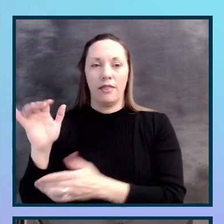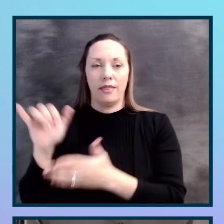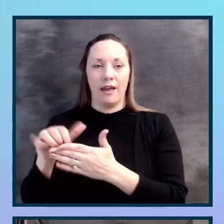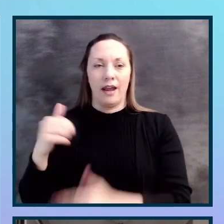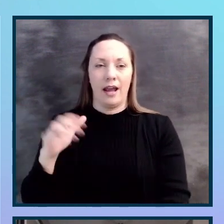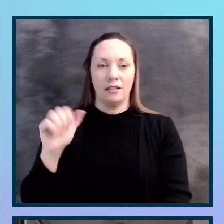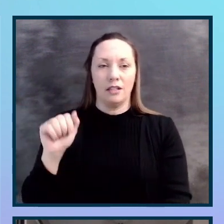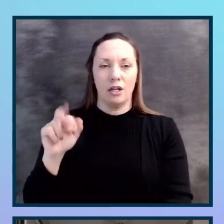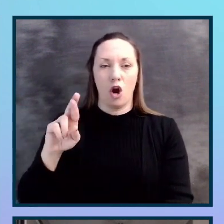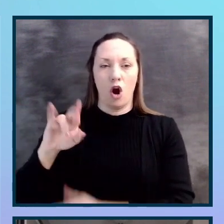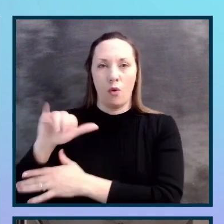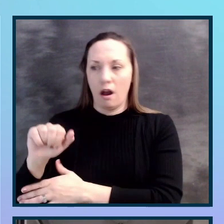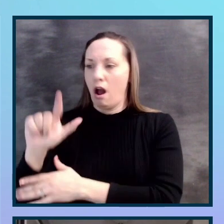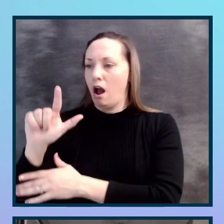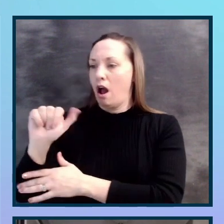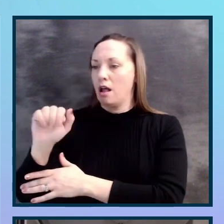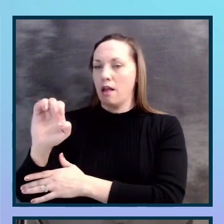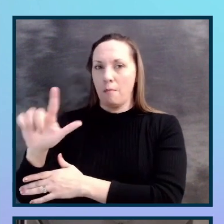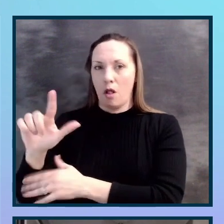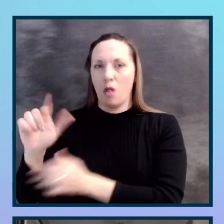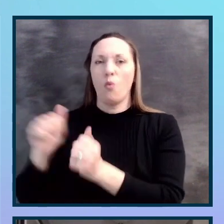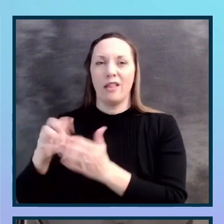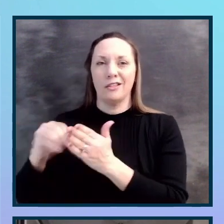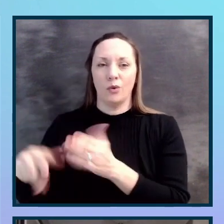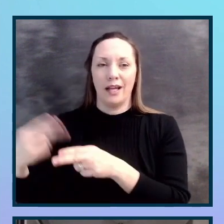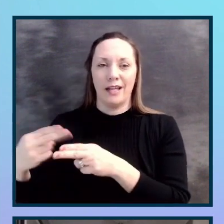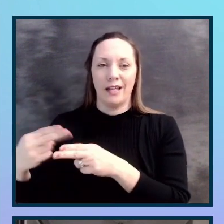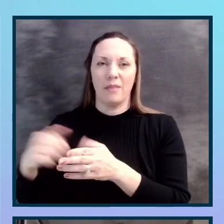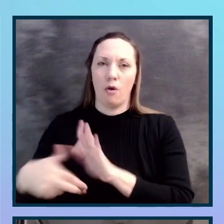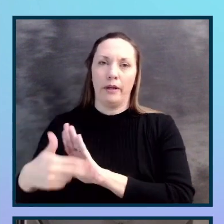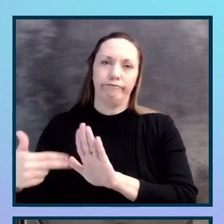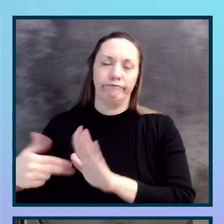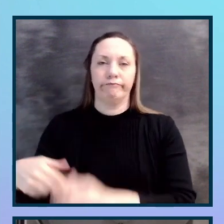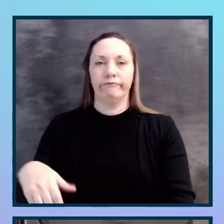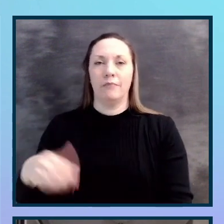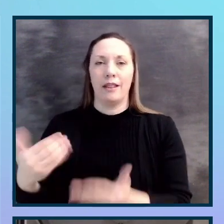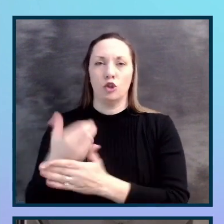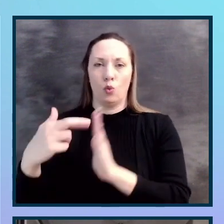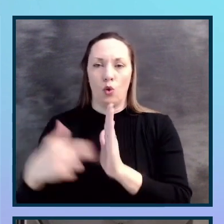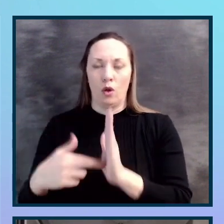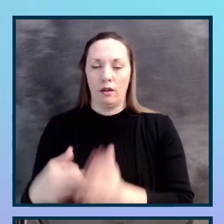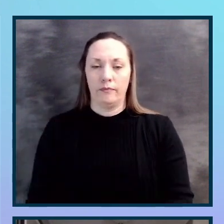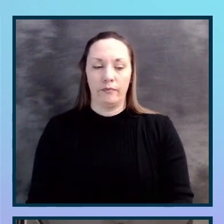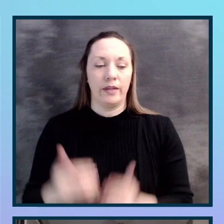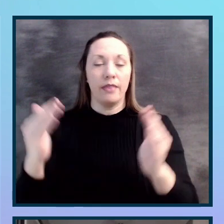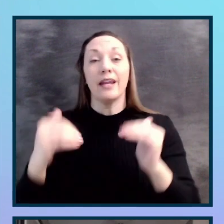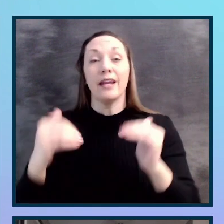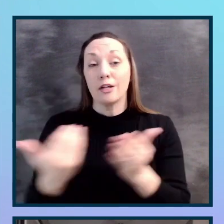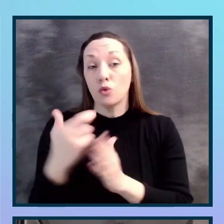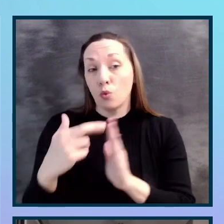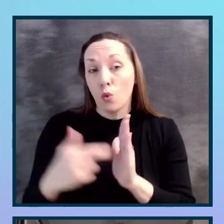with student name. That one, again, will be flagged by this new rule. The next new rule